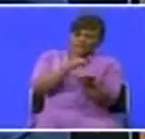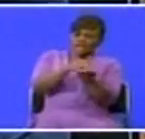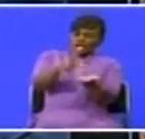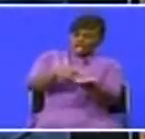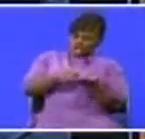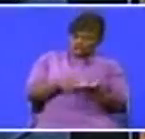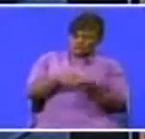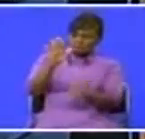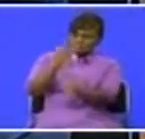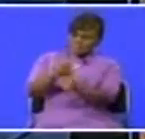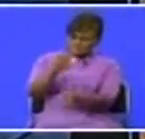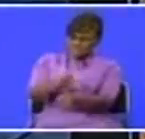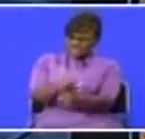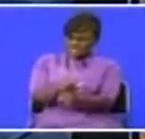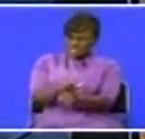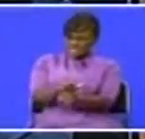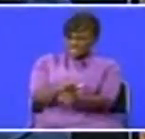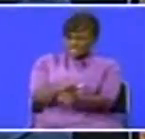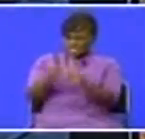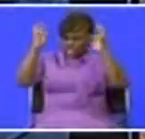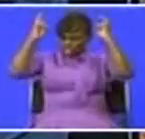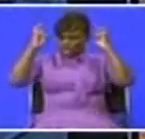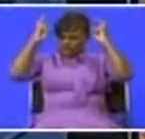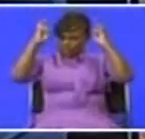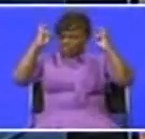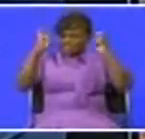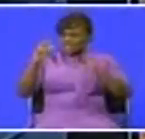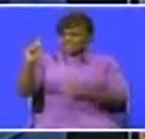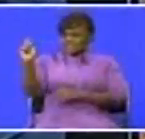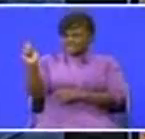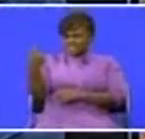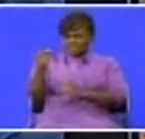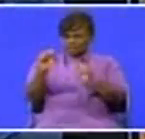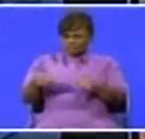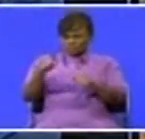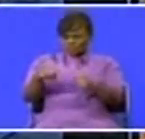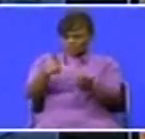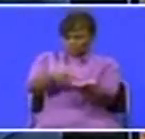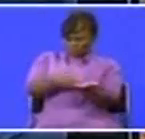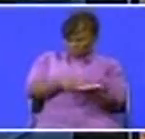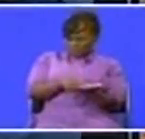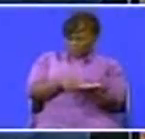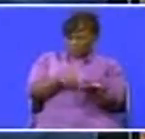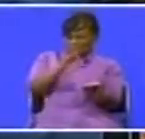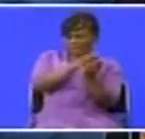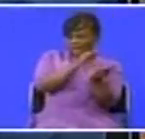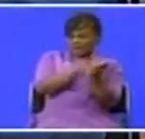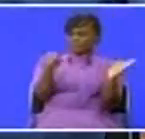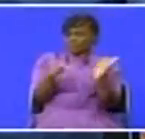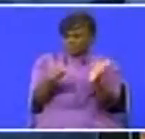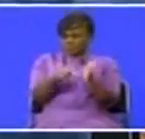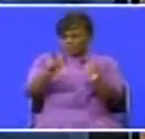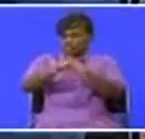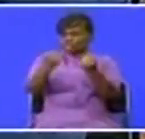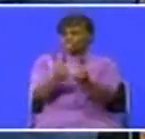seen a number of headlines coming out that Kenya is likely to face a bank run, especially with what's been happening on